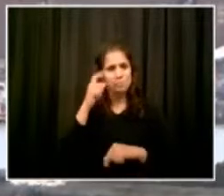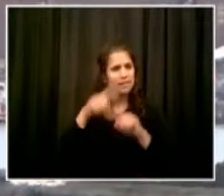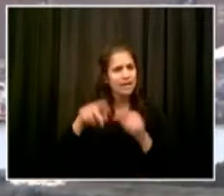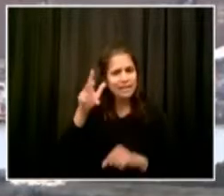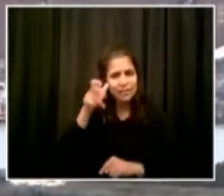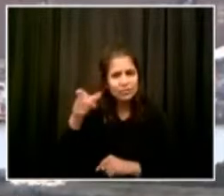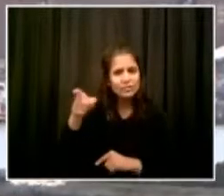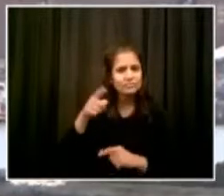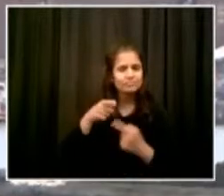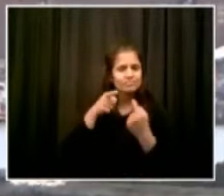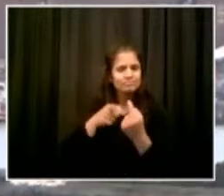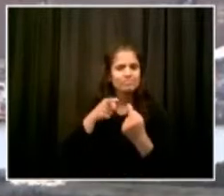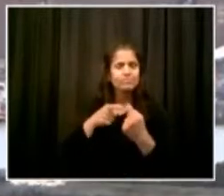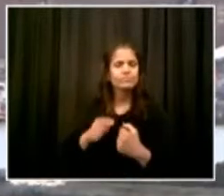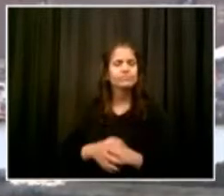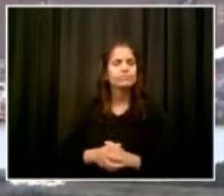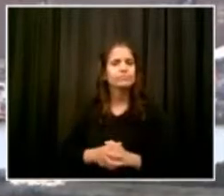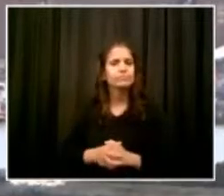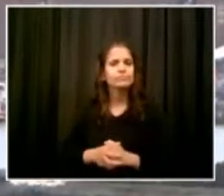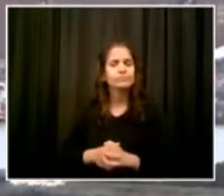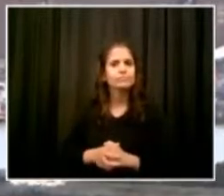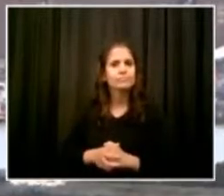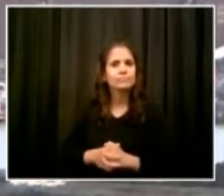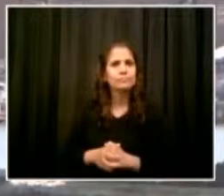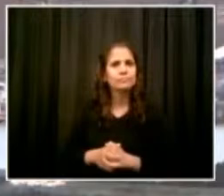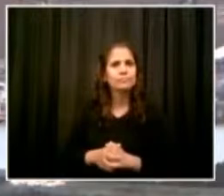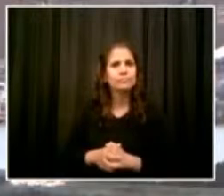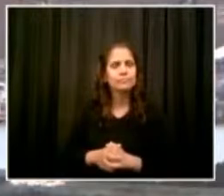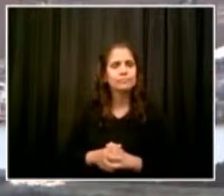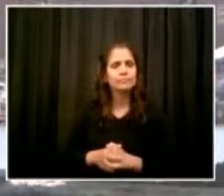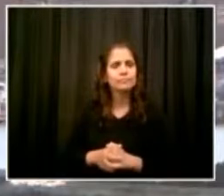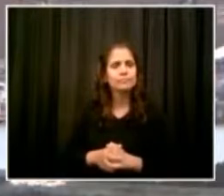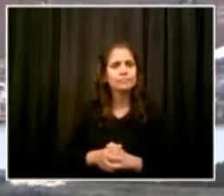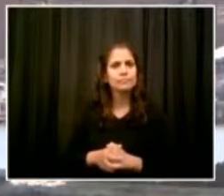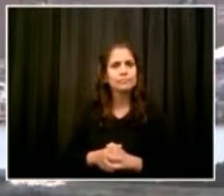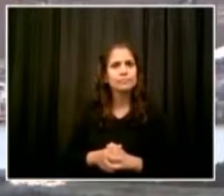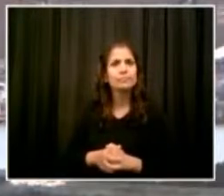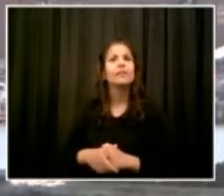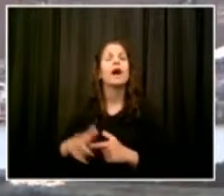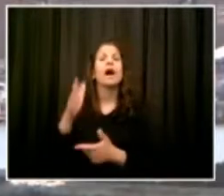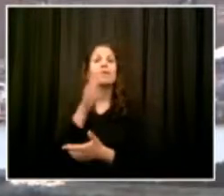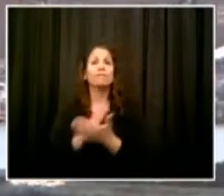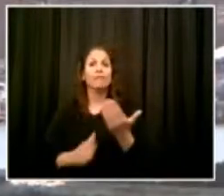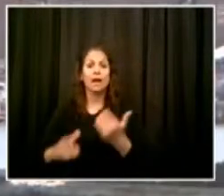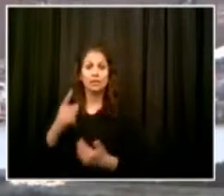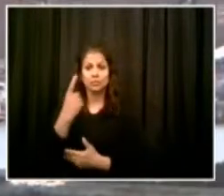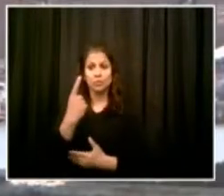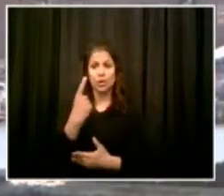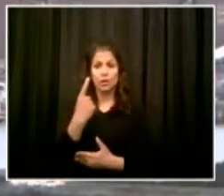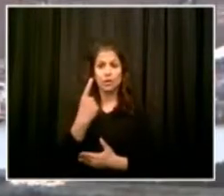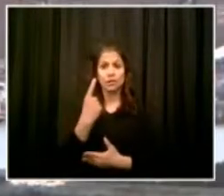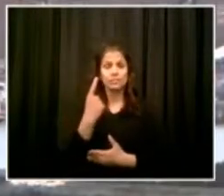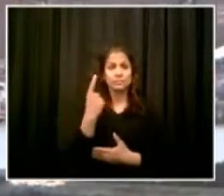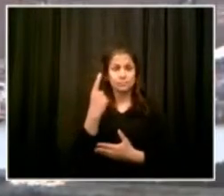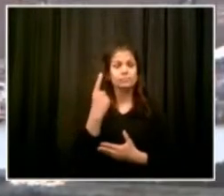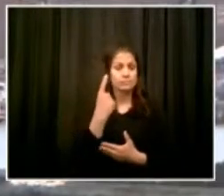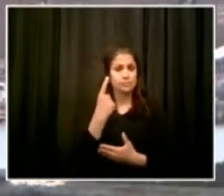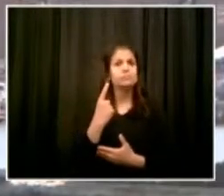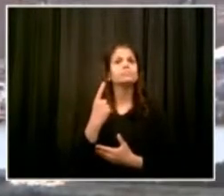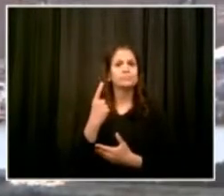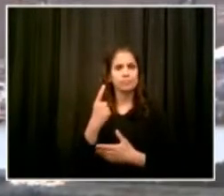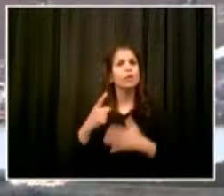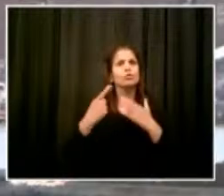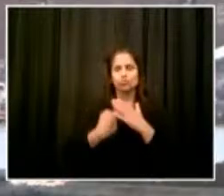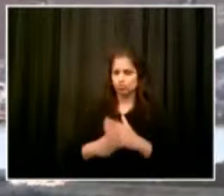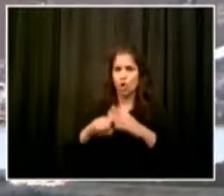question. Yeah, the phase 1 is the beginning of something very new. Everything is now